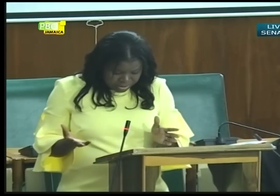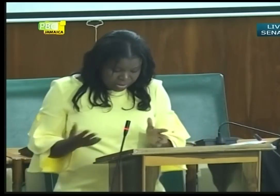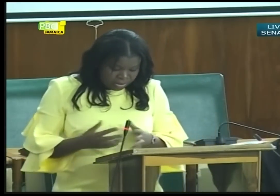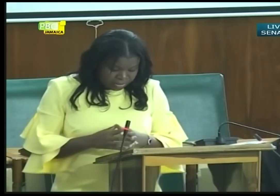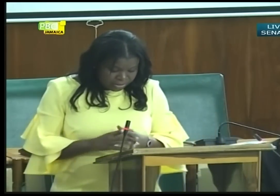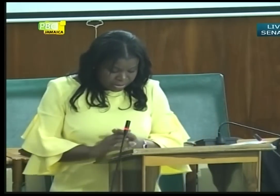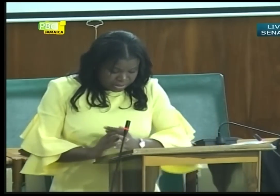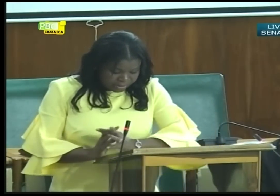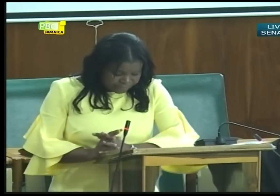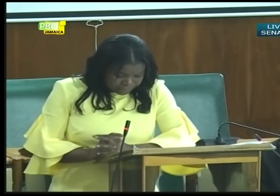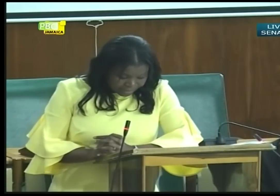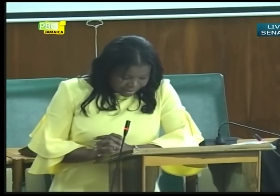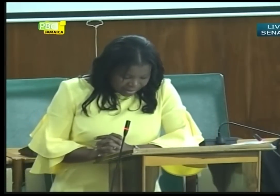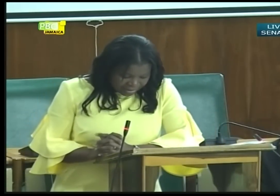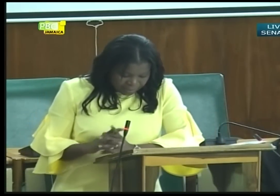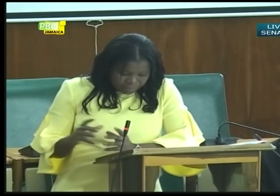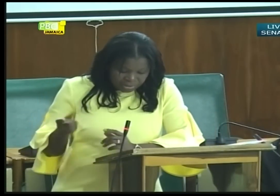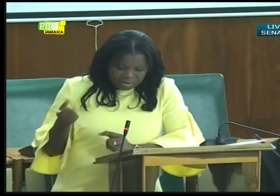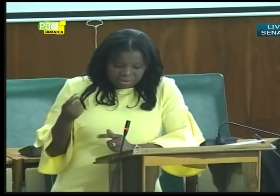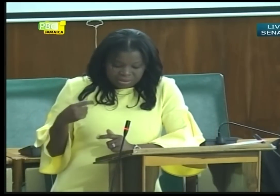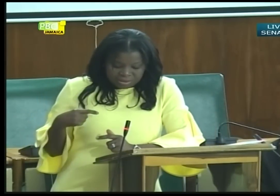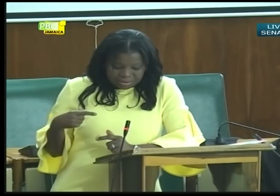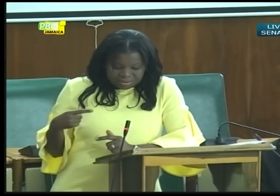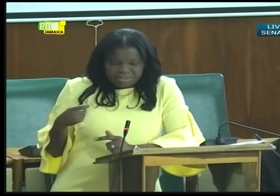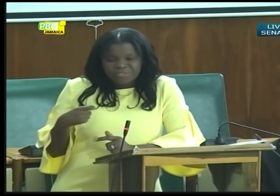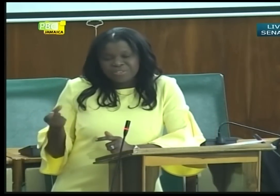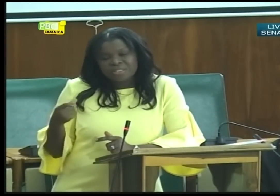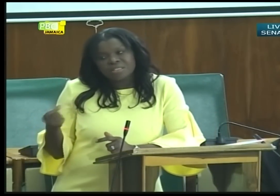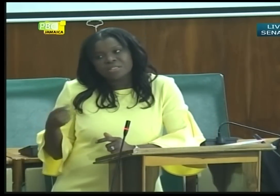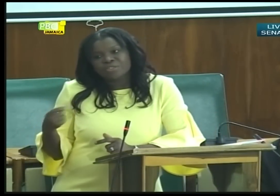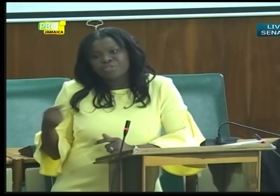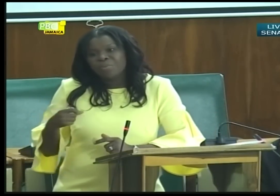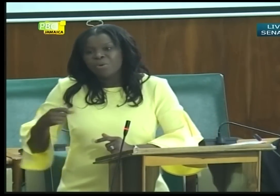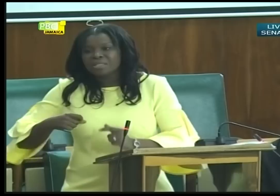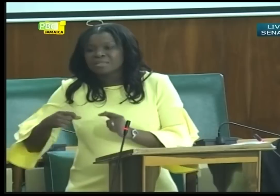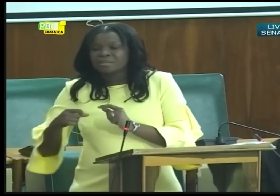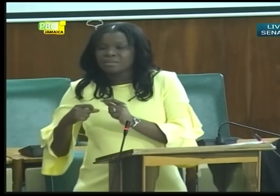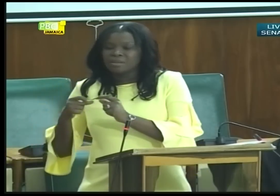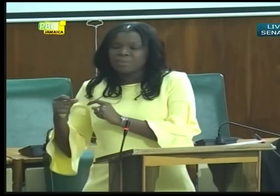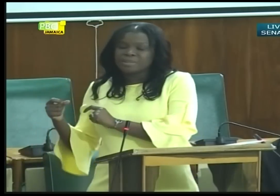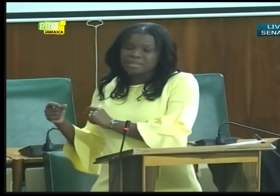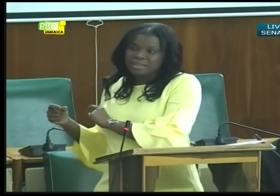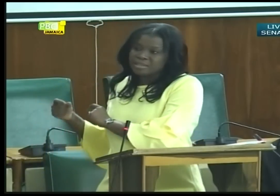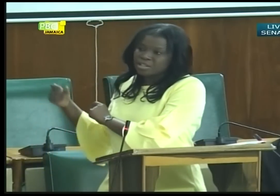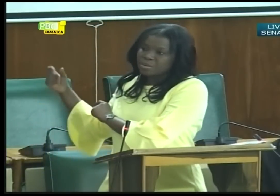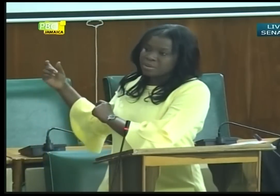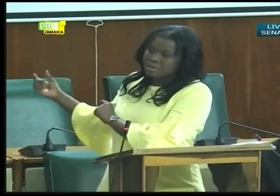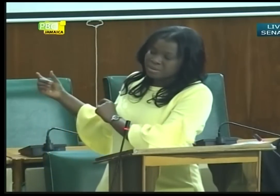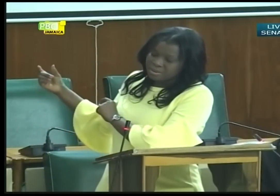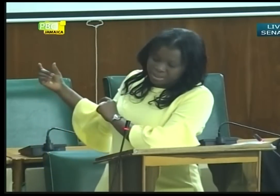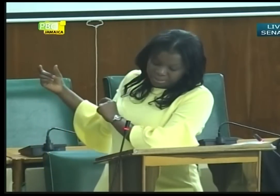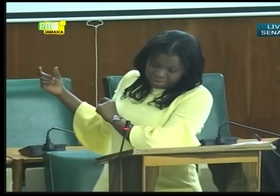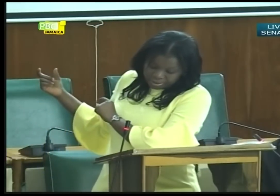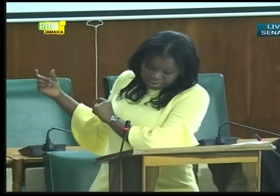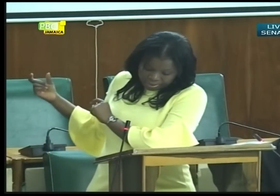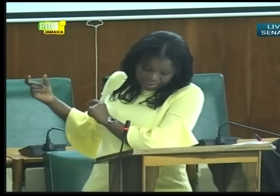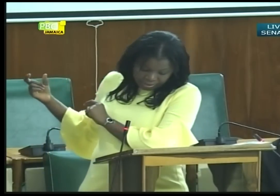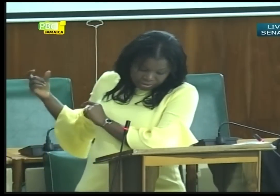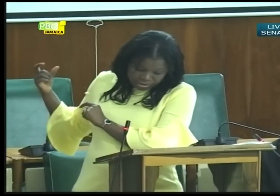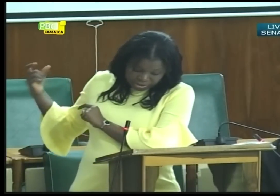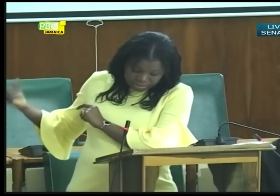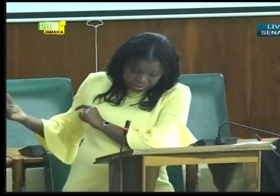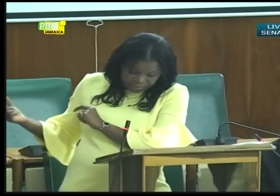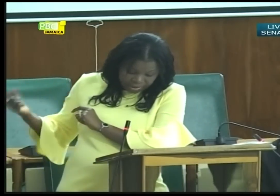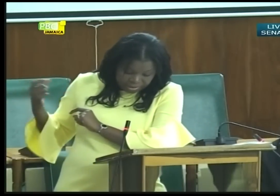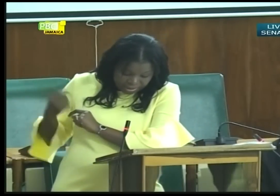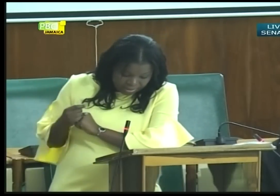from Guernsey. But it differs from what obtains in our neighboring islands,